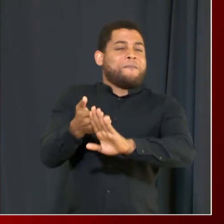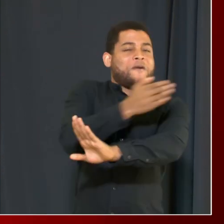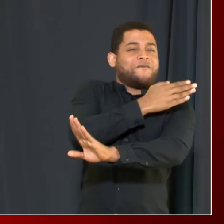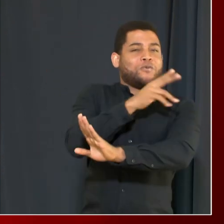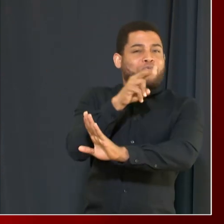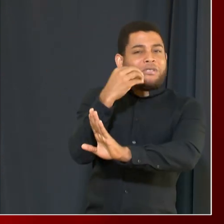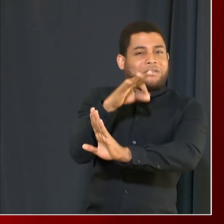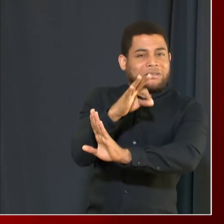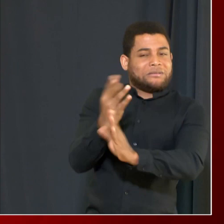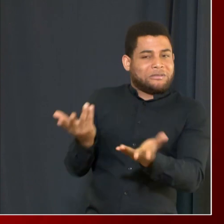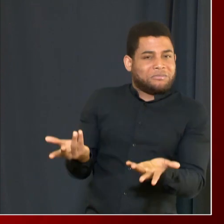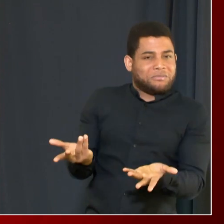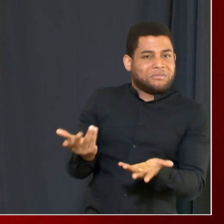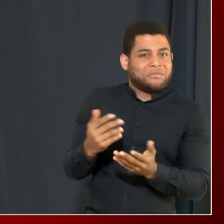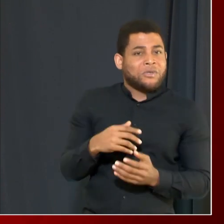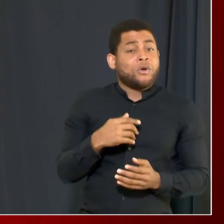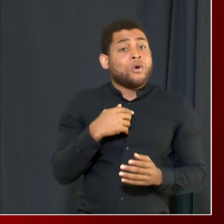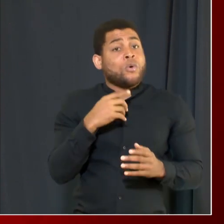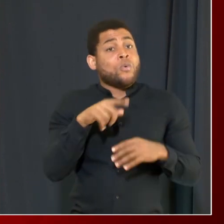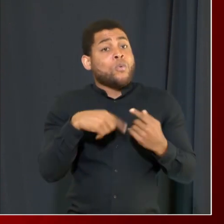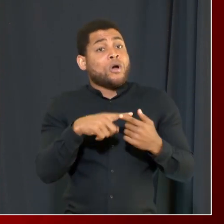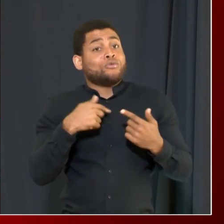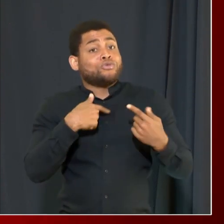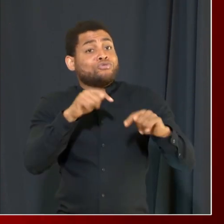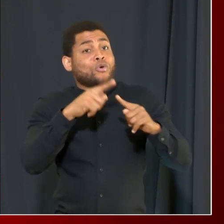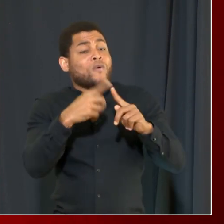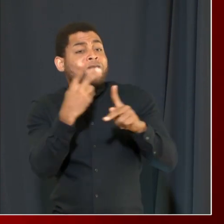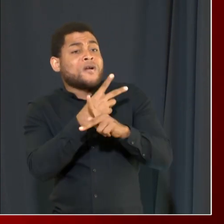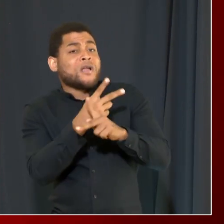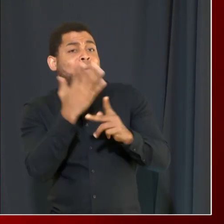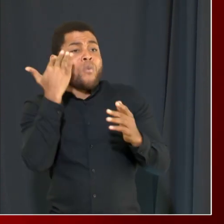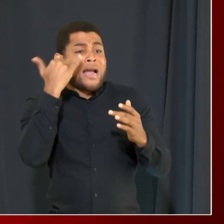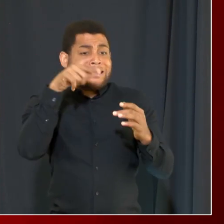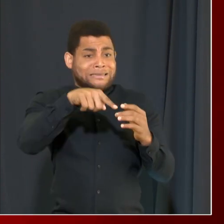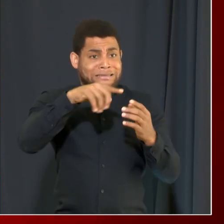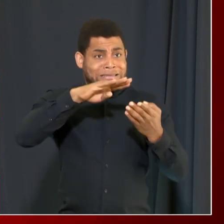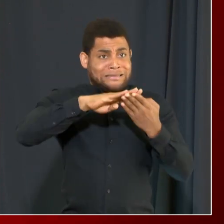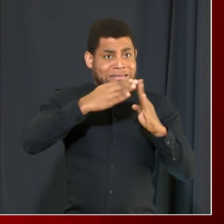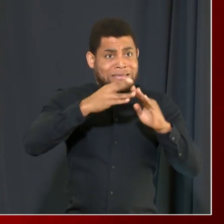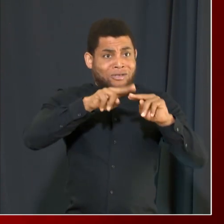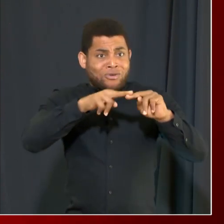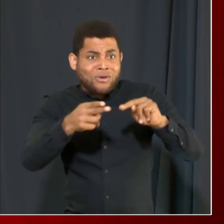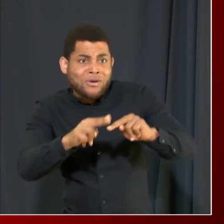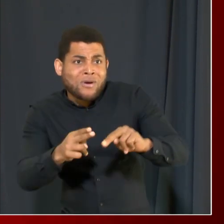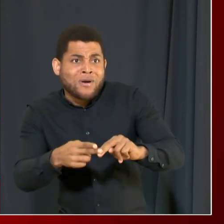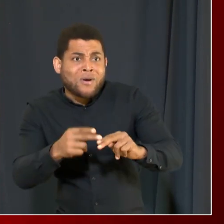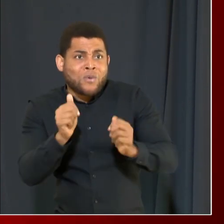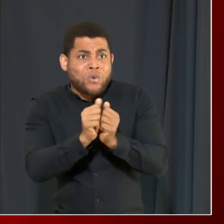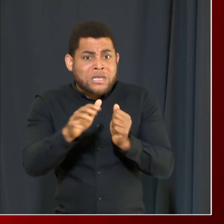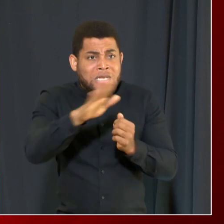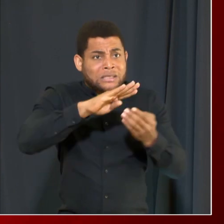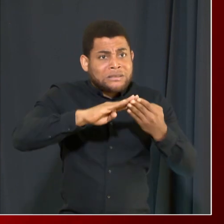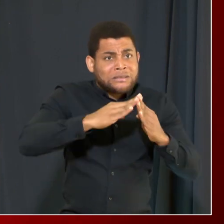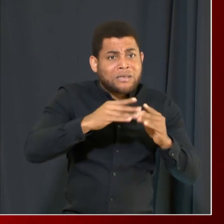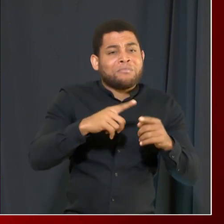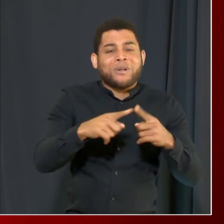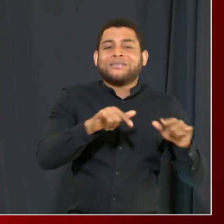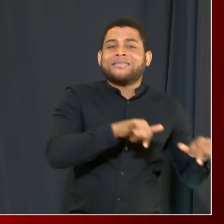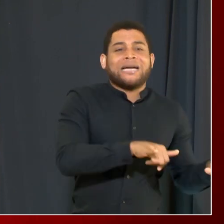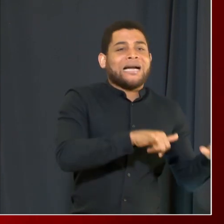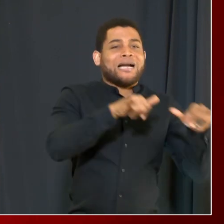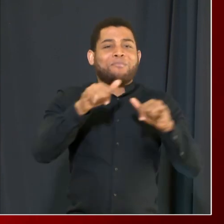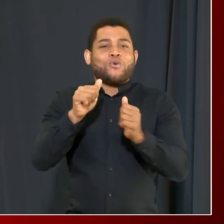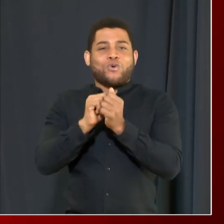making, trying to figure out why these cities may see decreases now, well, likely it's the same sort of conversation we